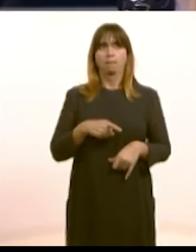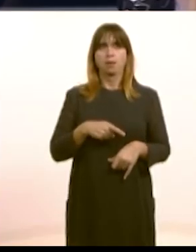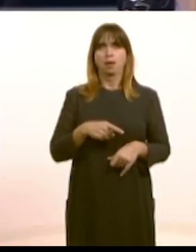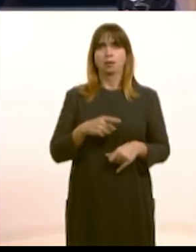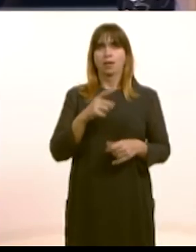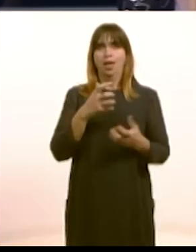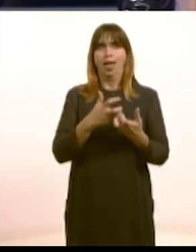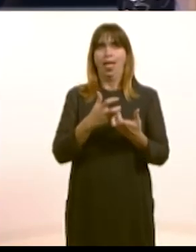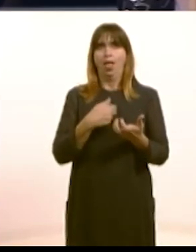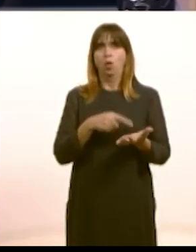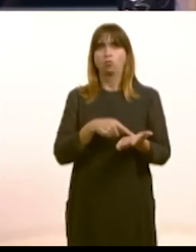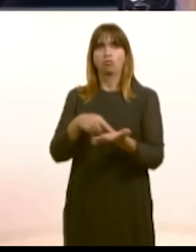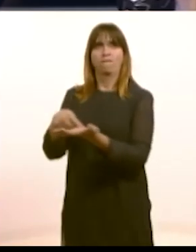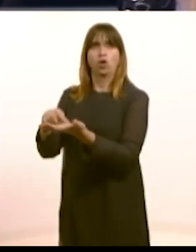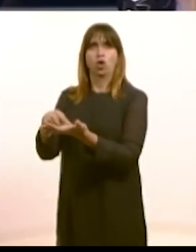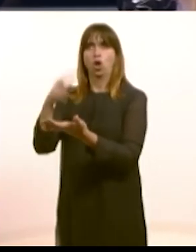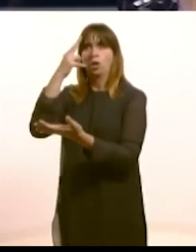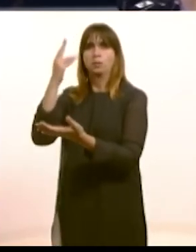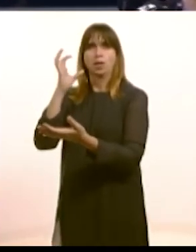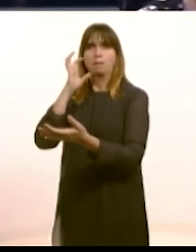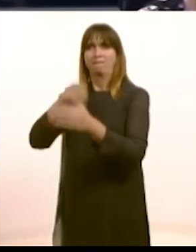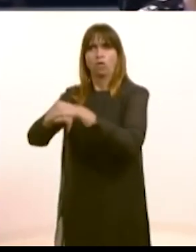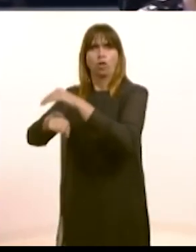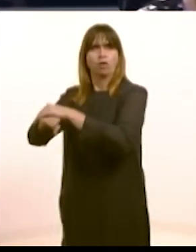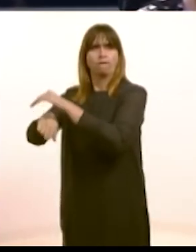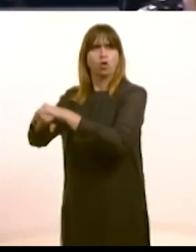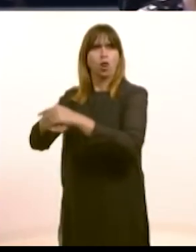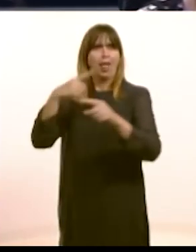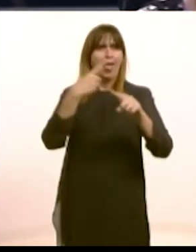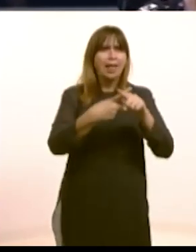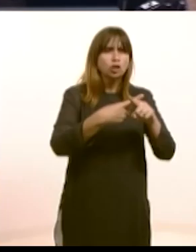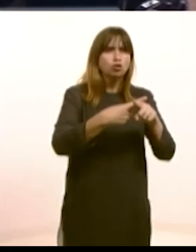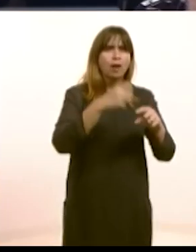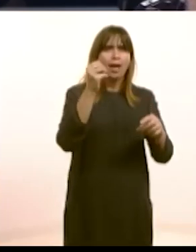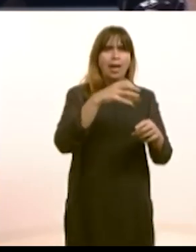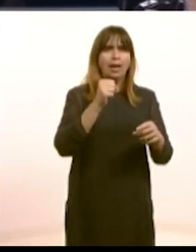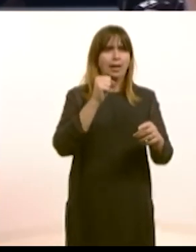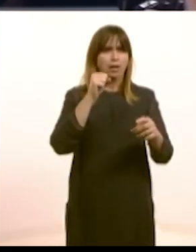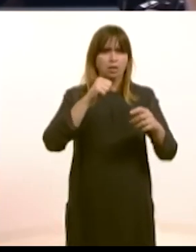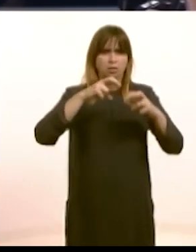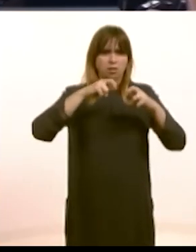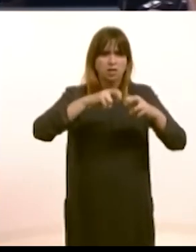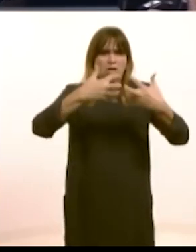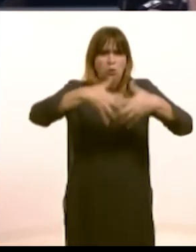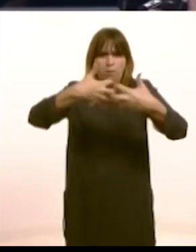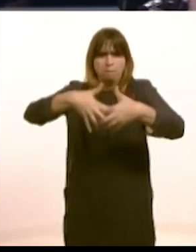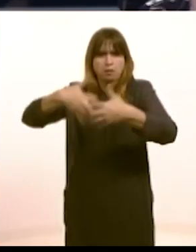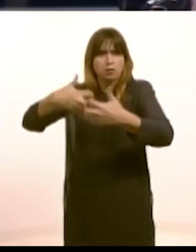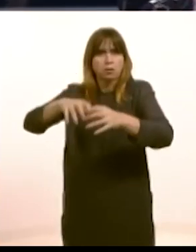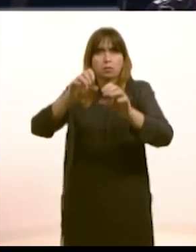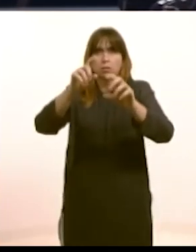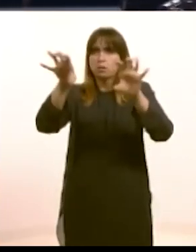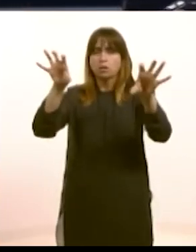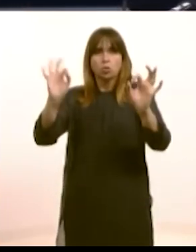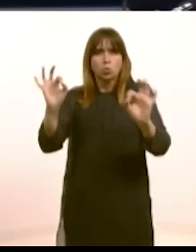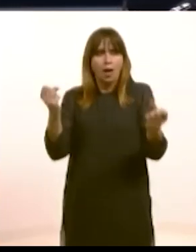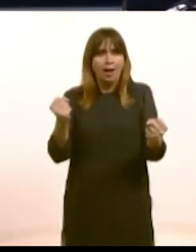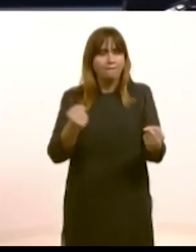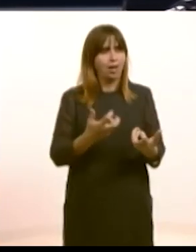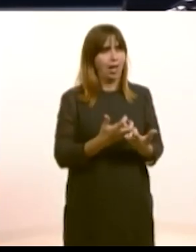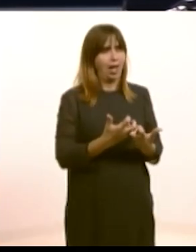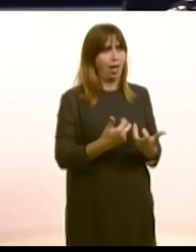access beds for their patients, x-ray machines, diagnostic services, and so on and so forth. Can I ask you, therefore, would